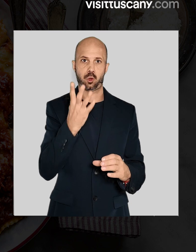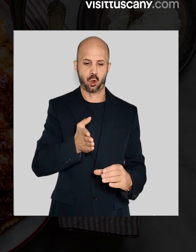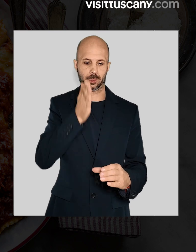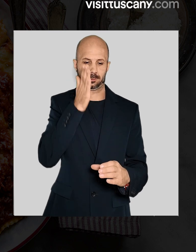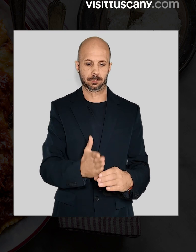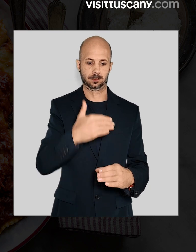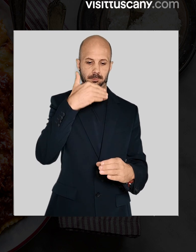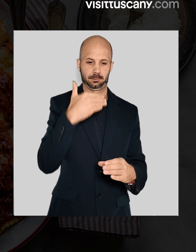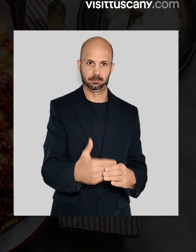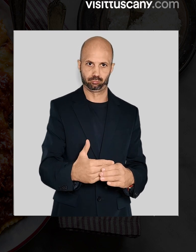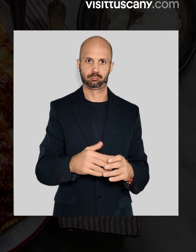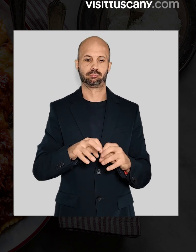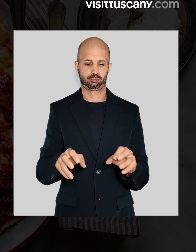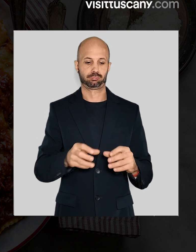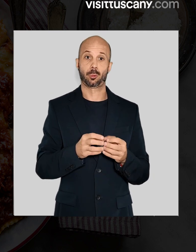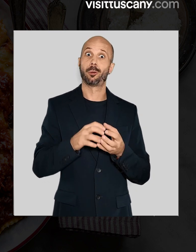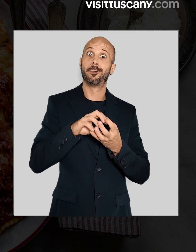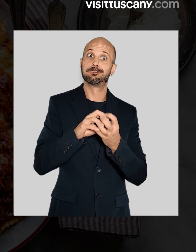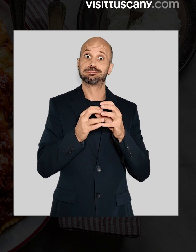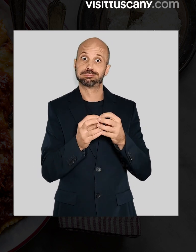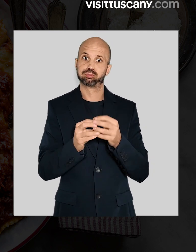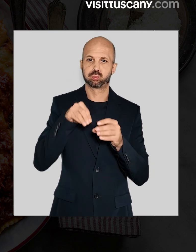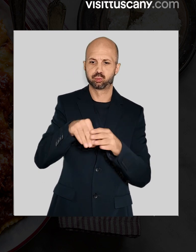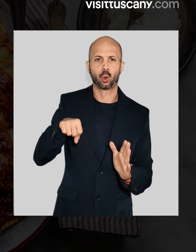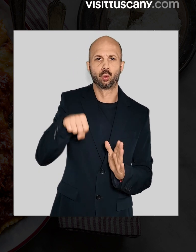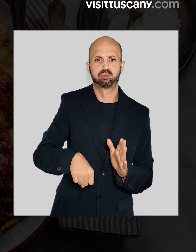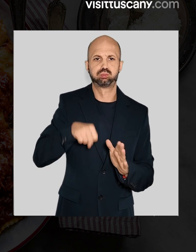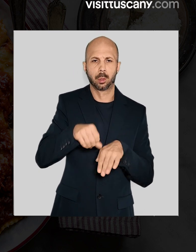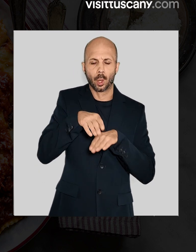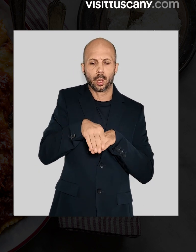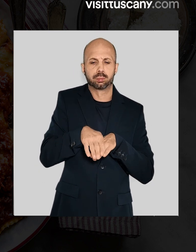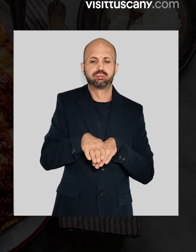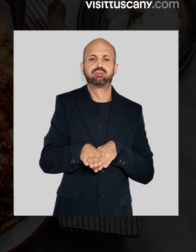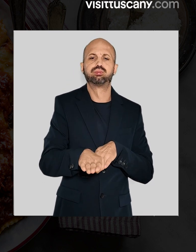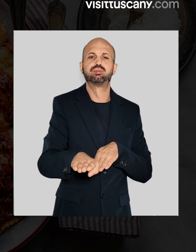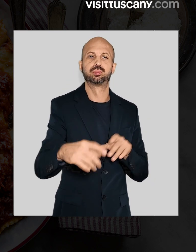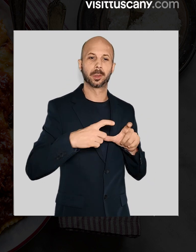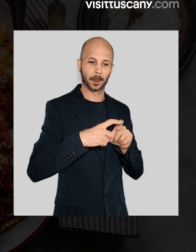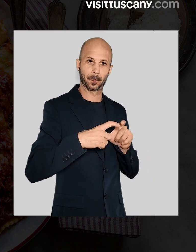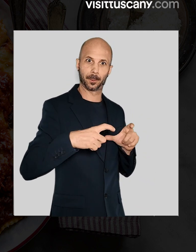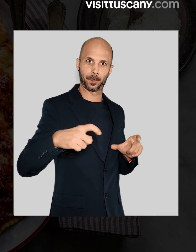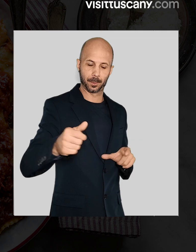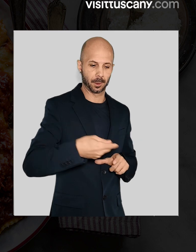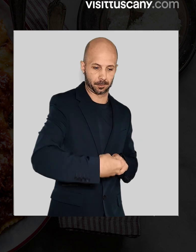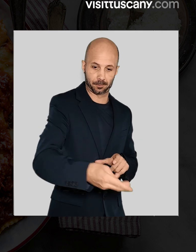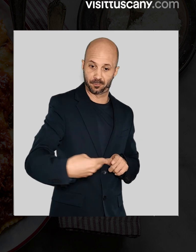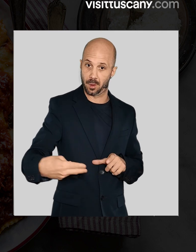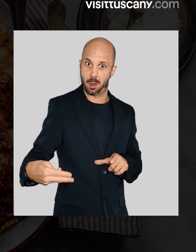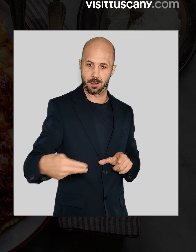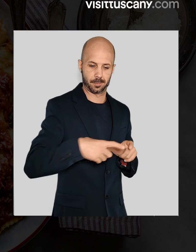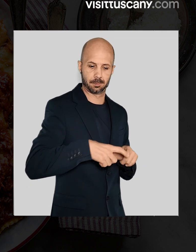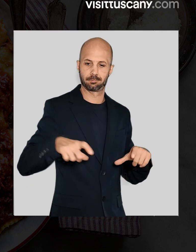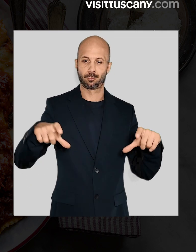Drop teaspoonfuls of the potato filling at regular distances from one another, about 1 inch apart.